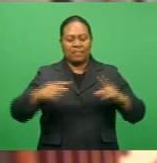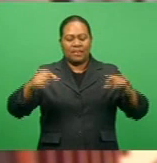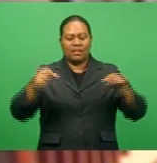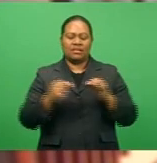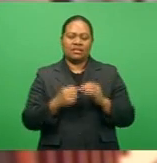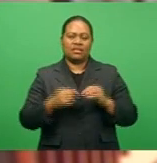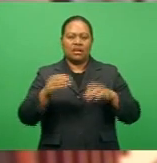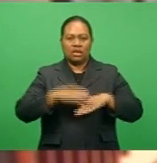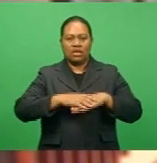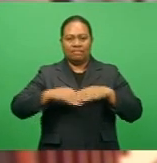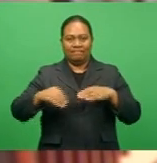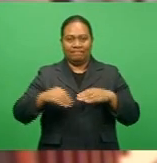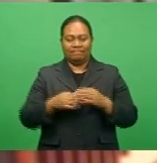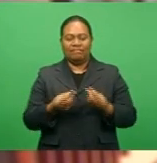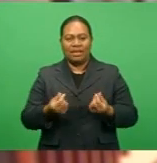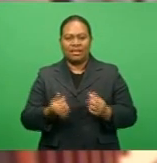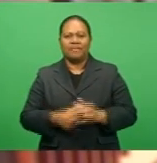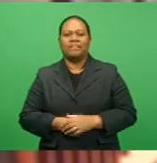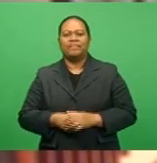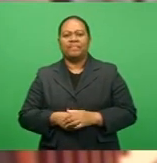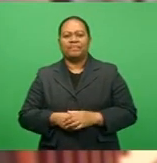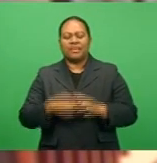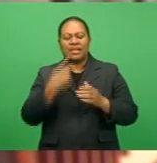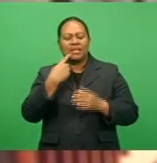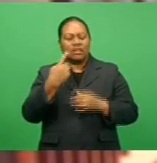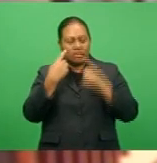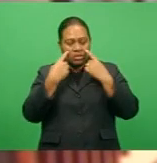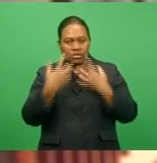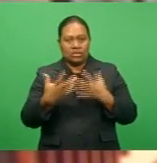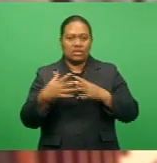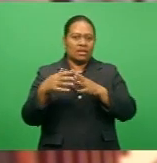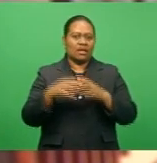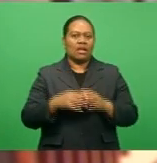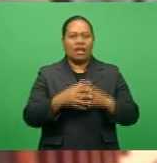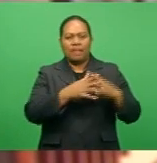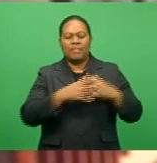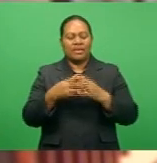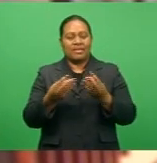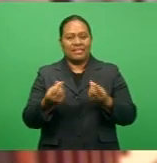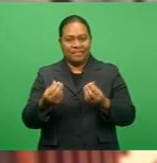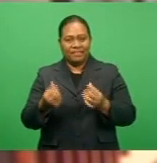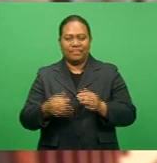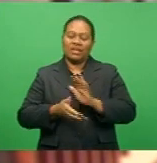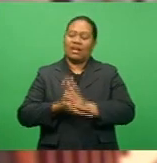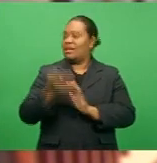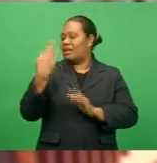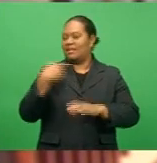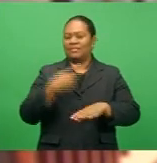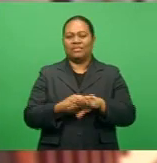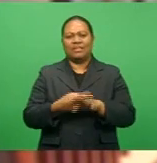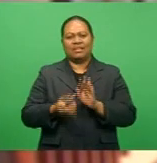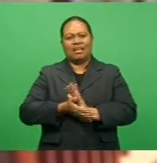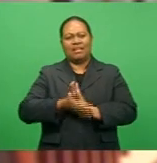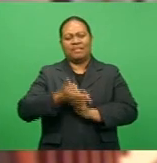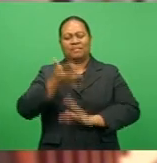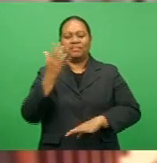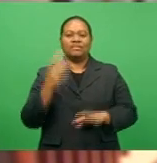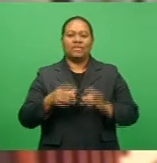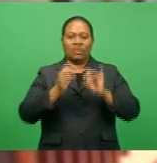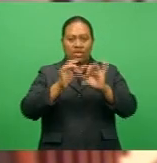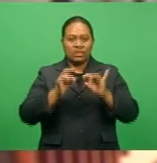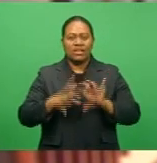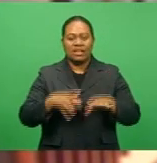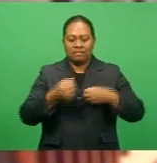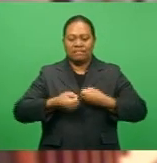an 8-month high, while riskier assets such as the Aussie dollar jumped to a 6-week high. The Reserve Bank of Australia has released